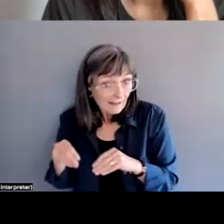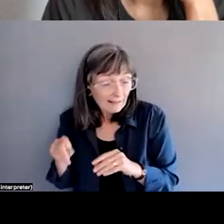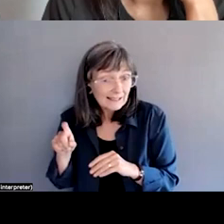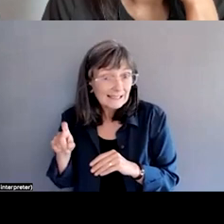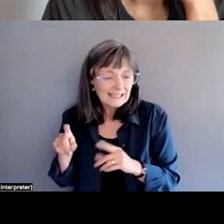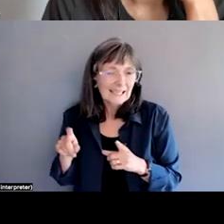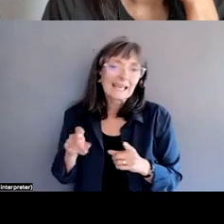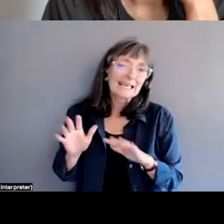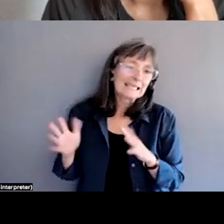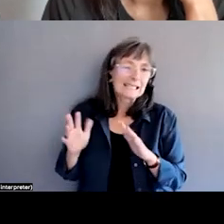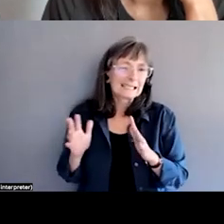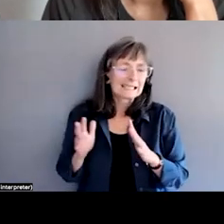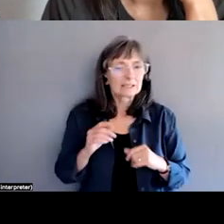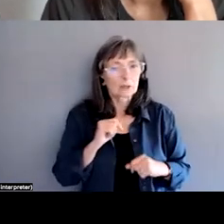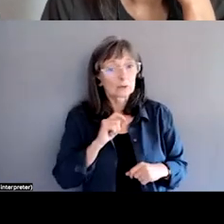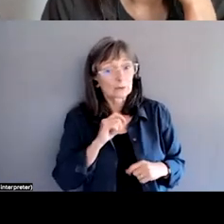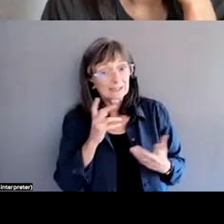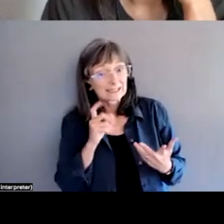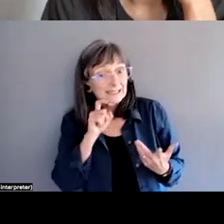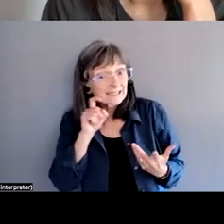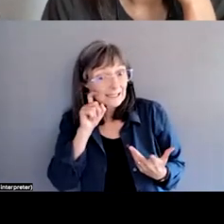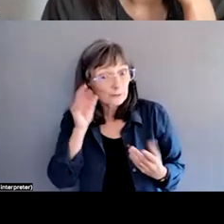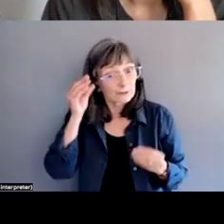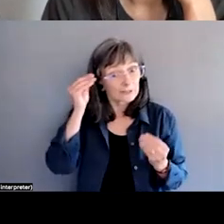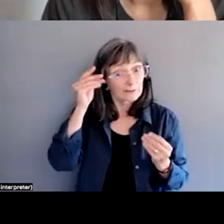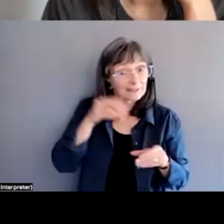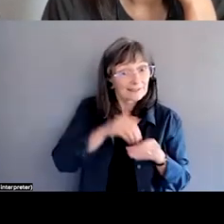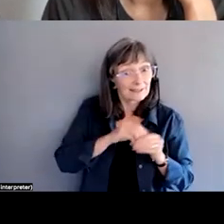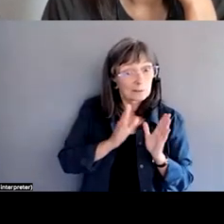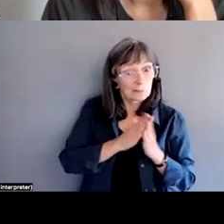sexualization, sexual content on a cover can be, especially with literary.